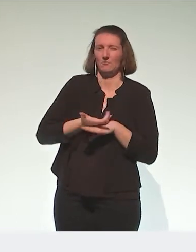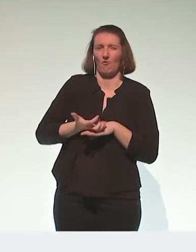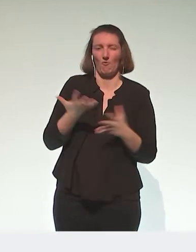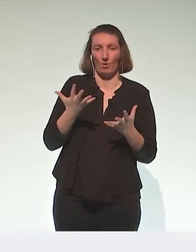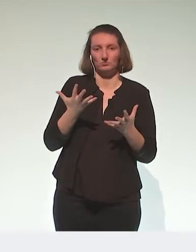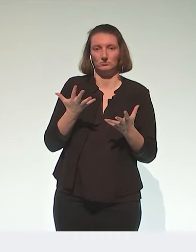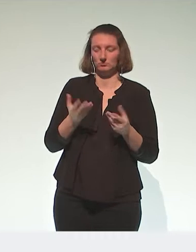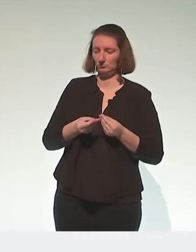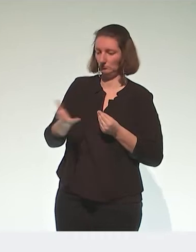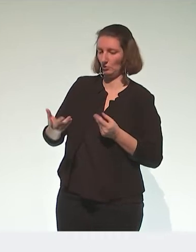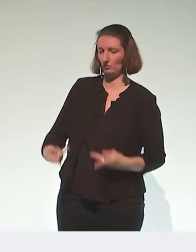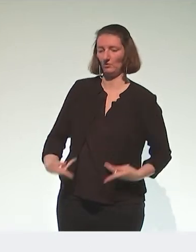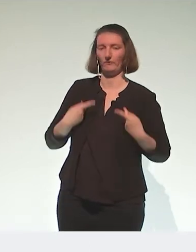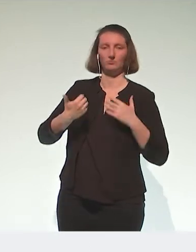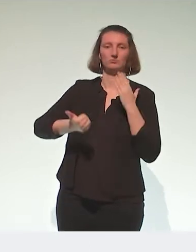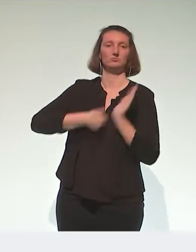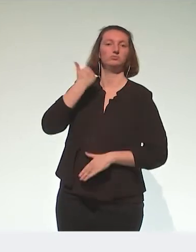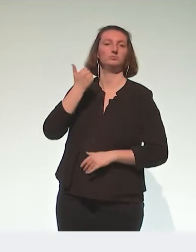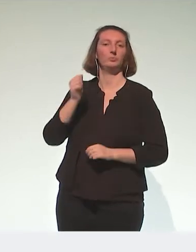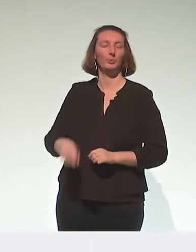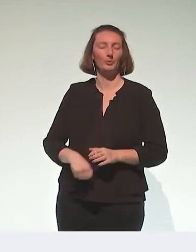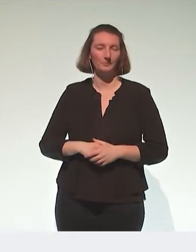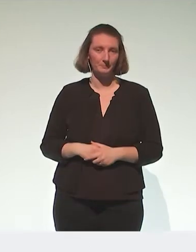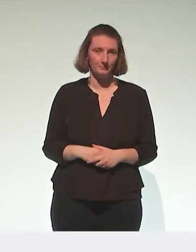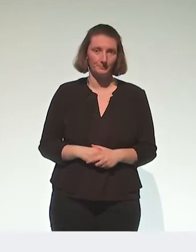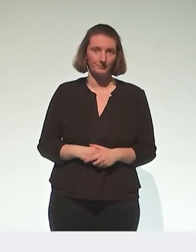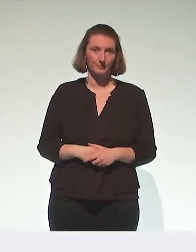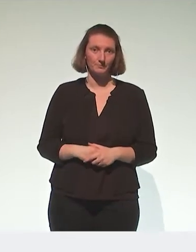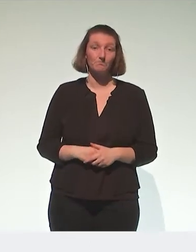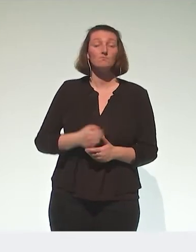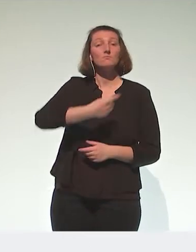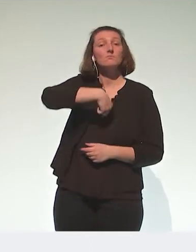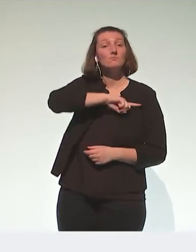me is the most precious thing: independent living.